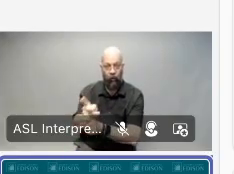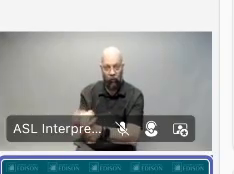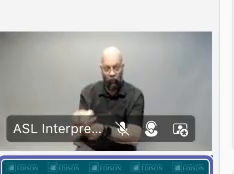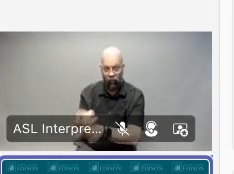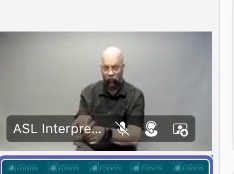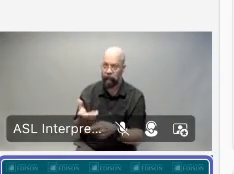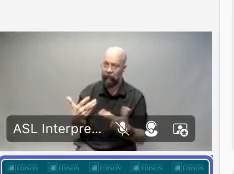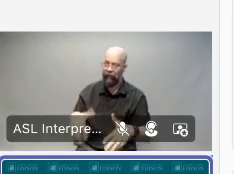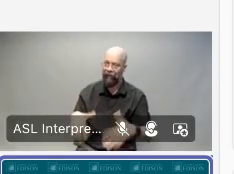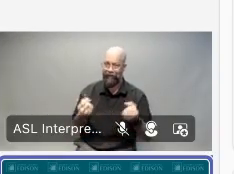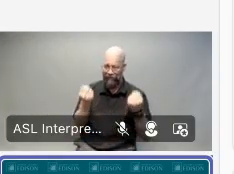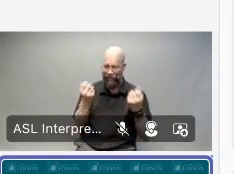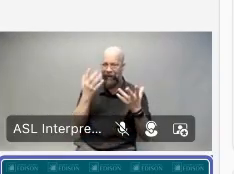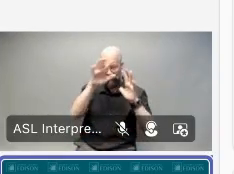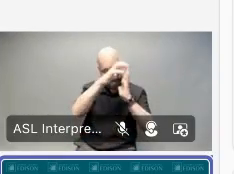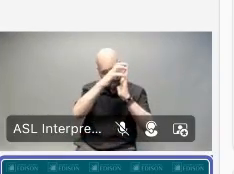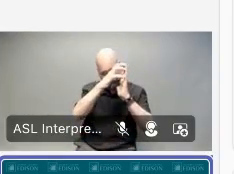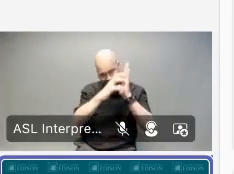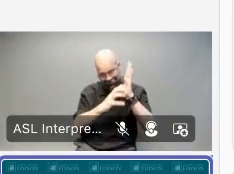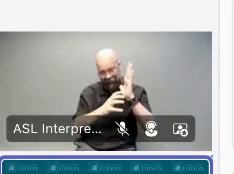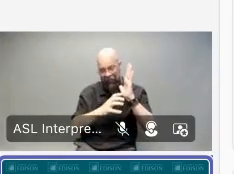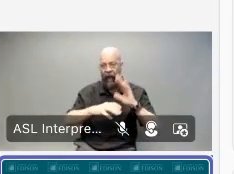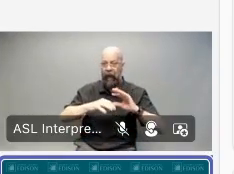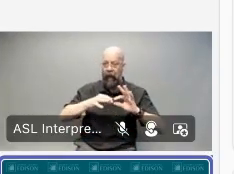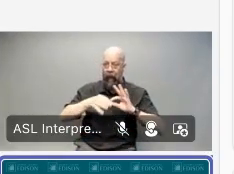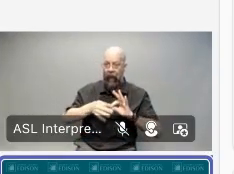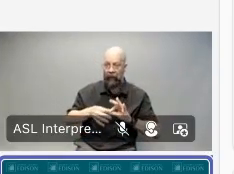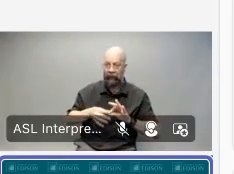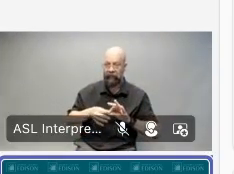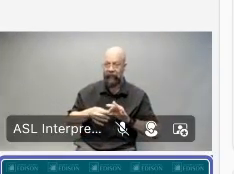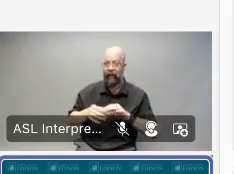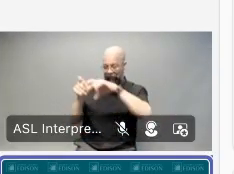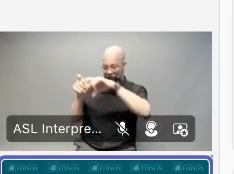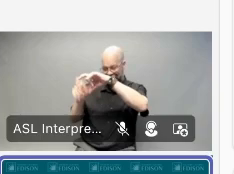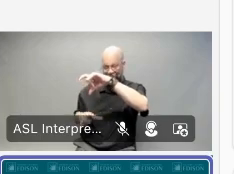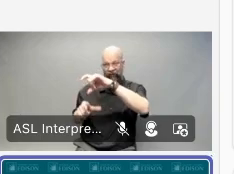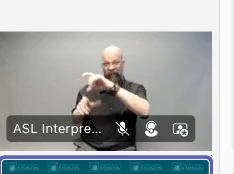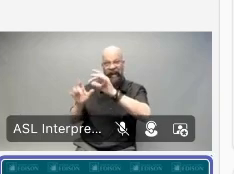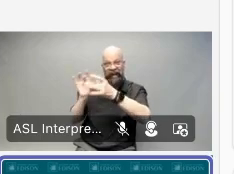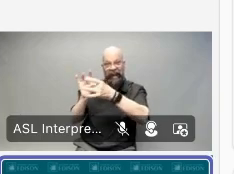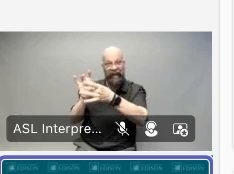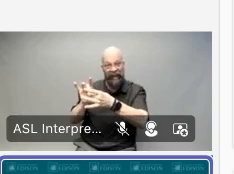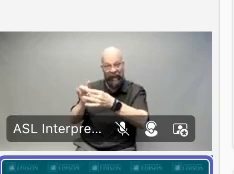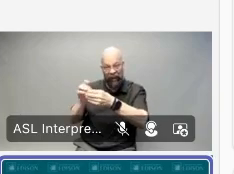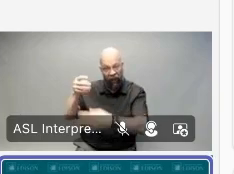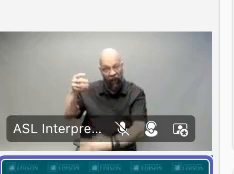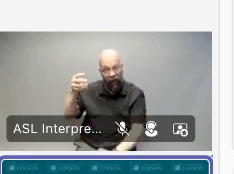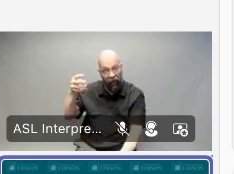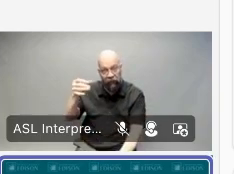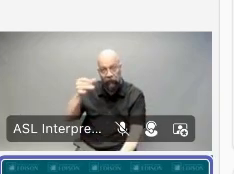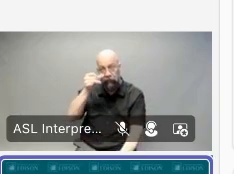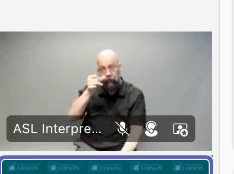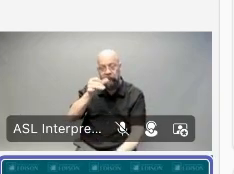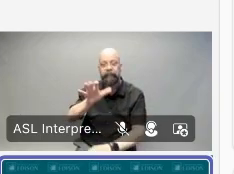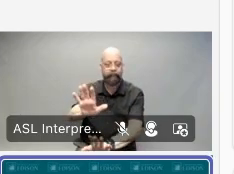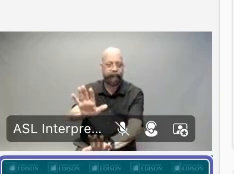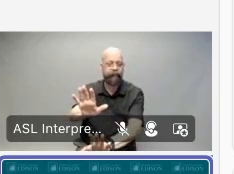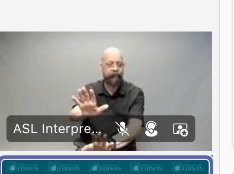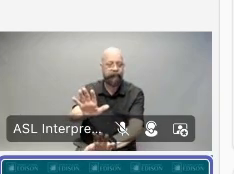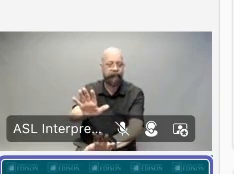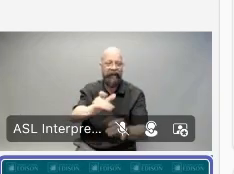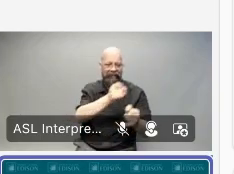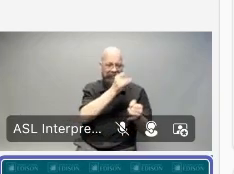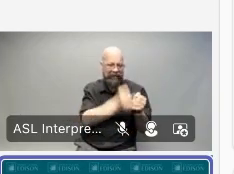of information here too, and I know I've referenced a lot of links, so we do have a slide at the end of the presentation that contains links to